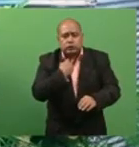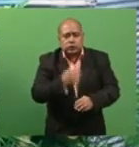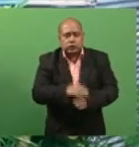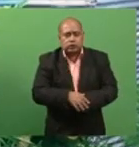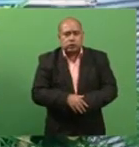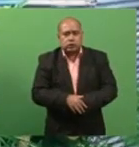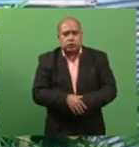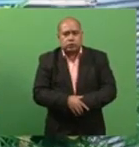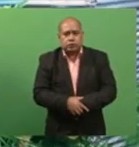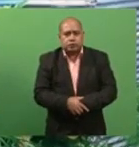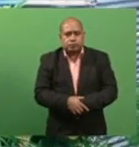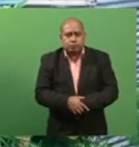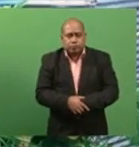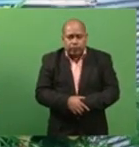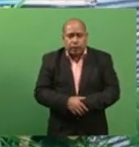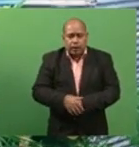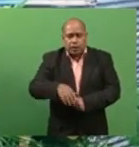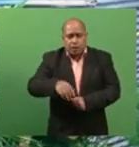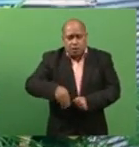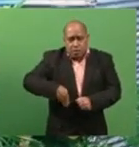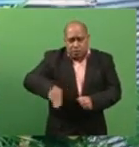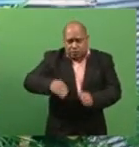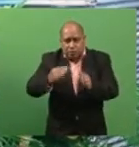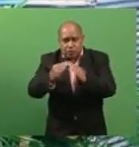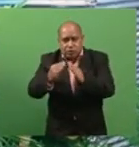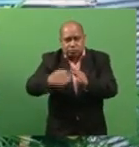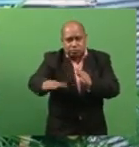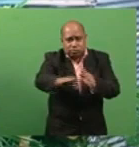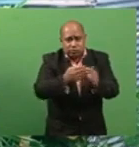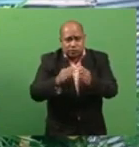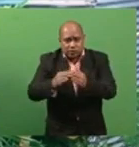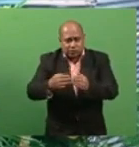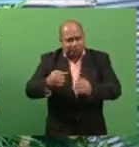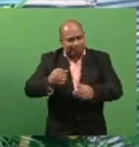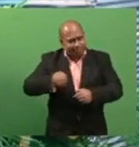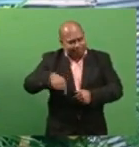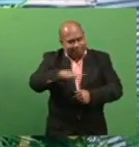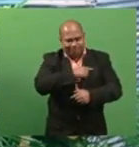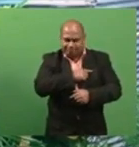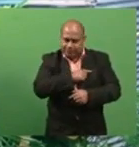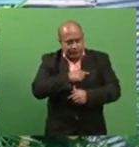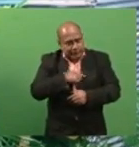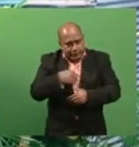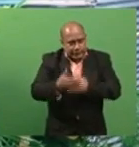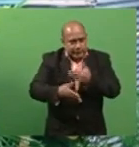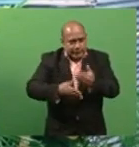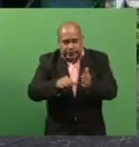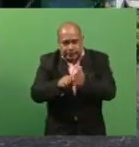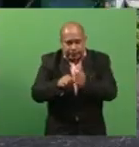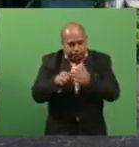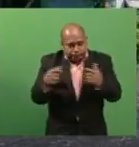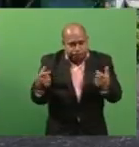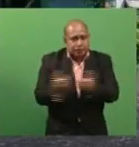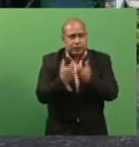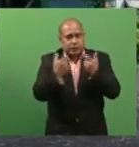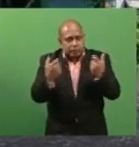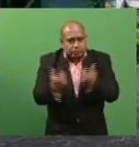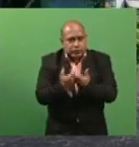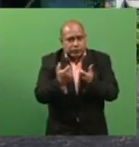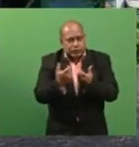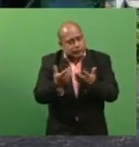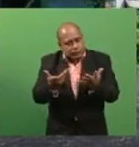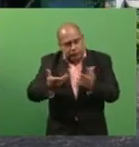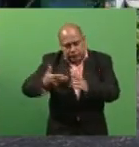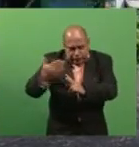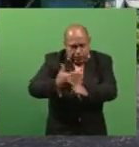The members of this community admit they are facing certain challenges apart from the lockdown itself.